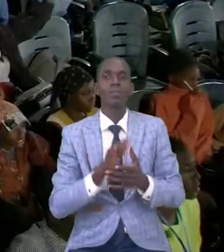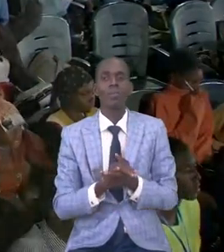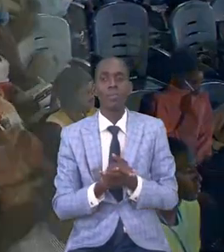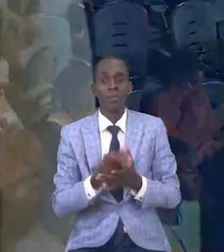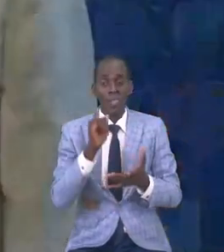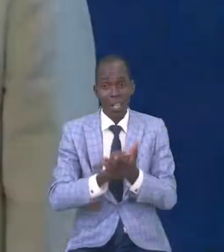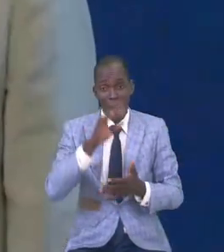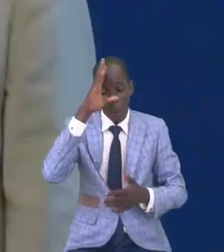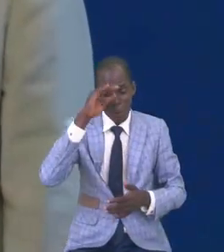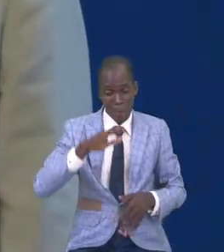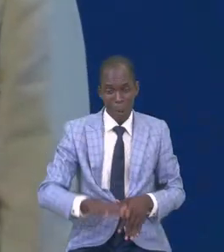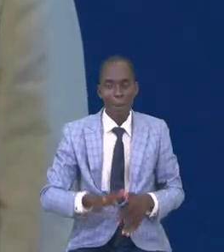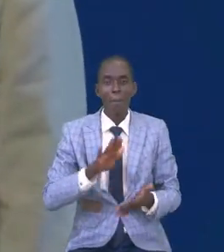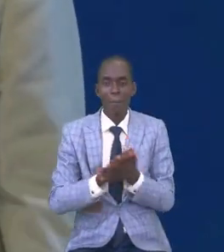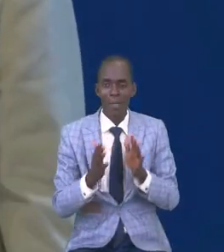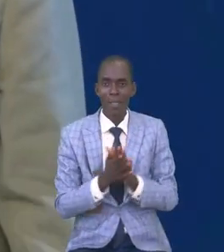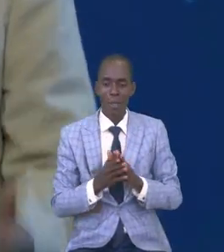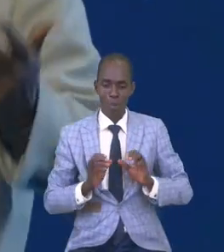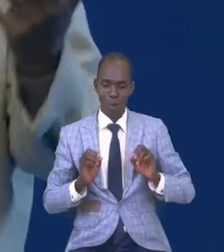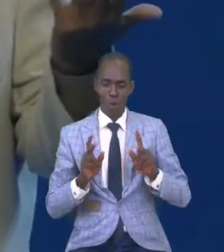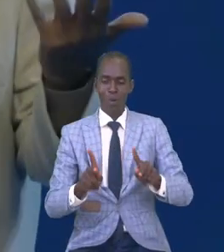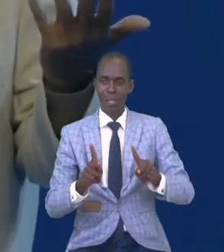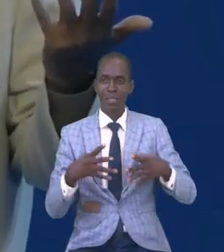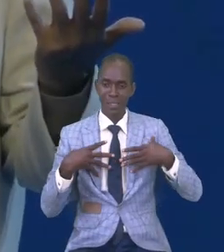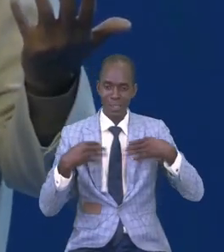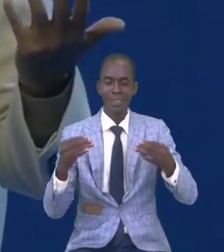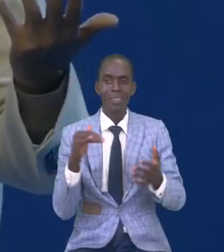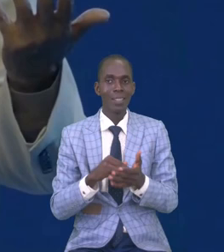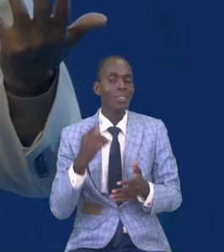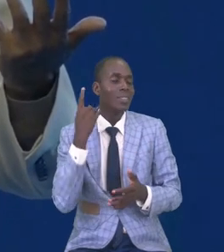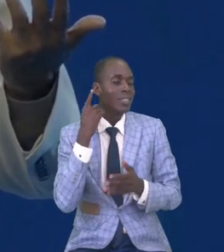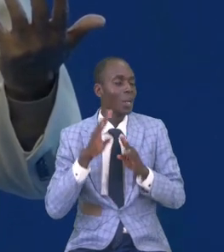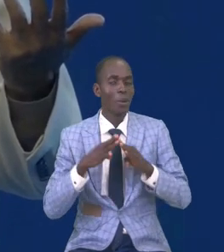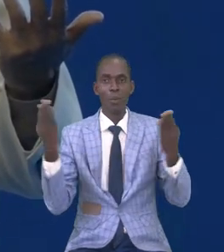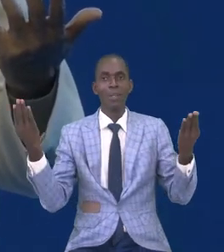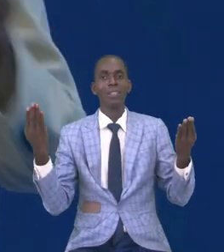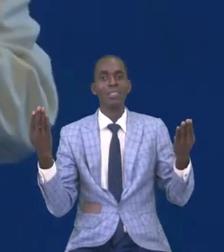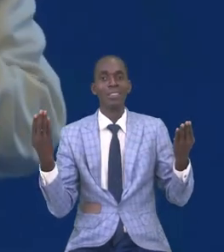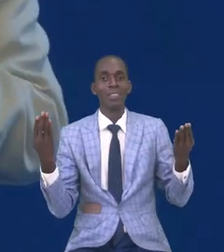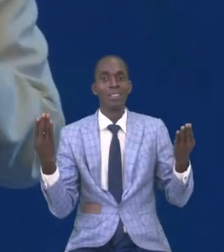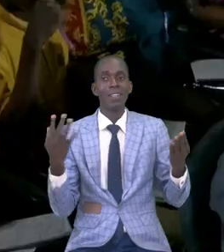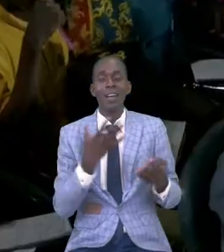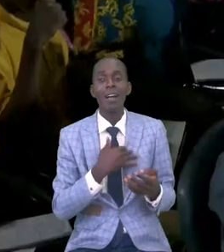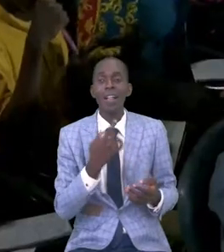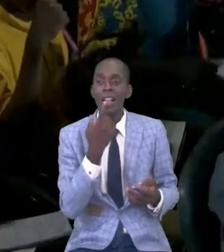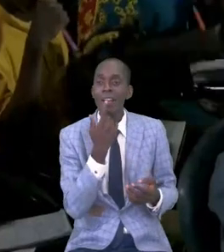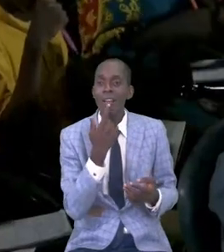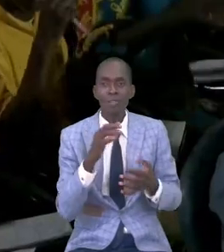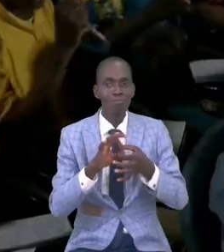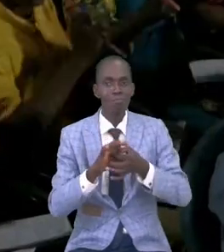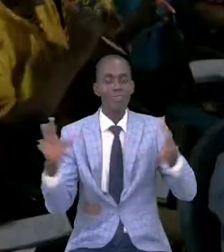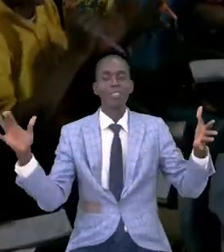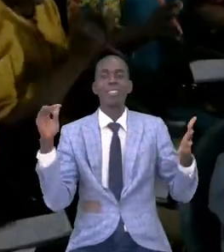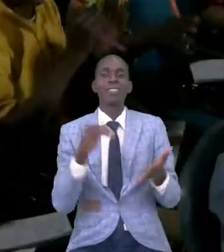boy became well again. The ears were opened and the tongue